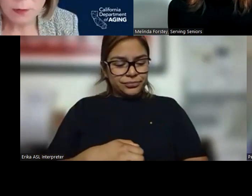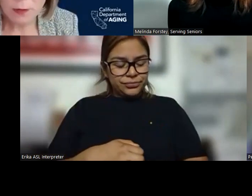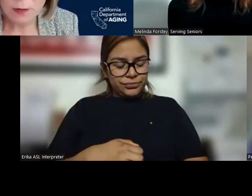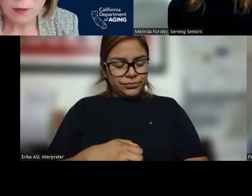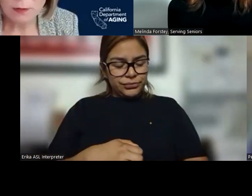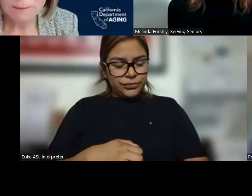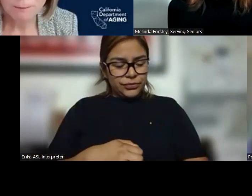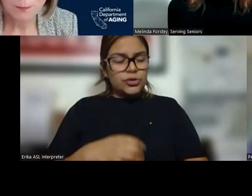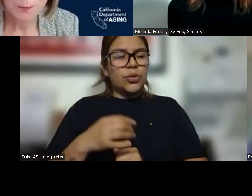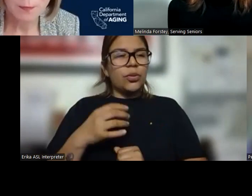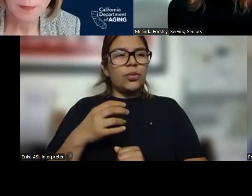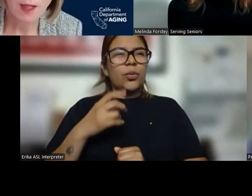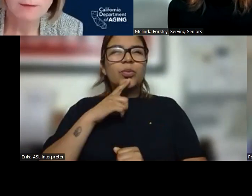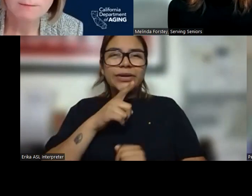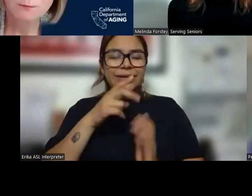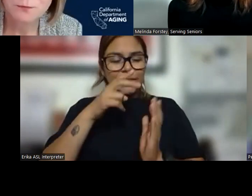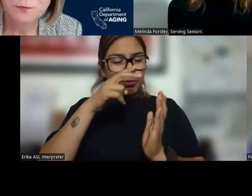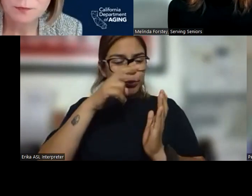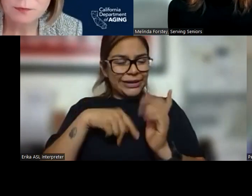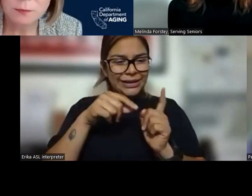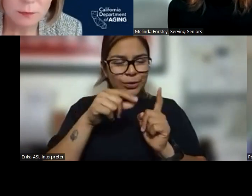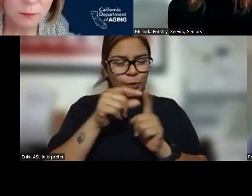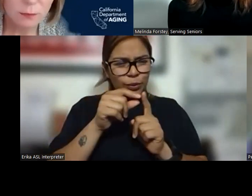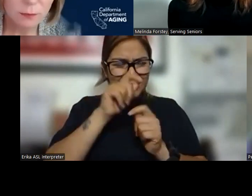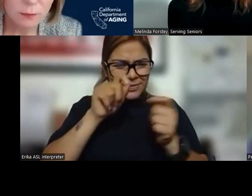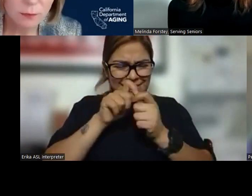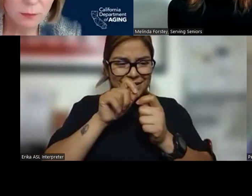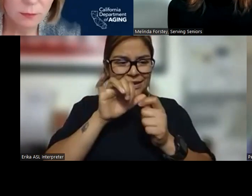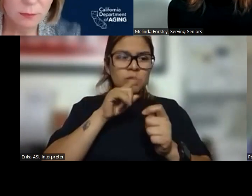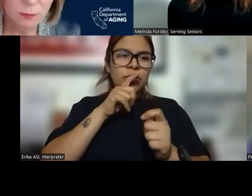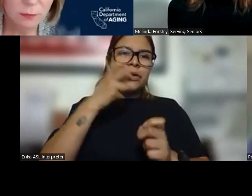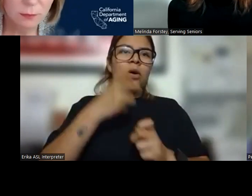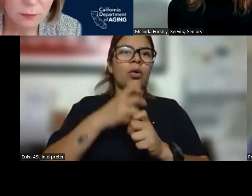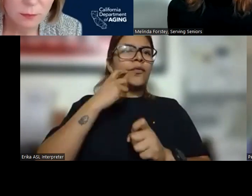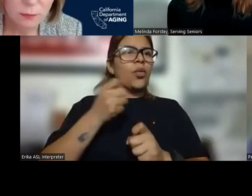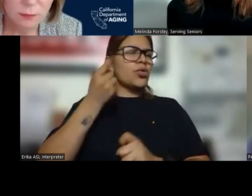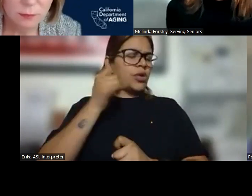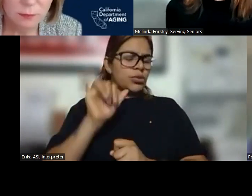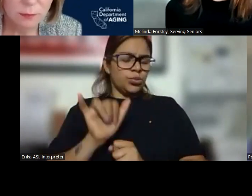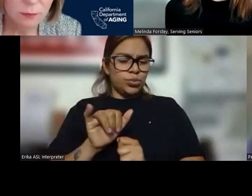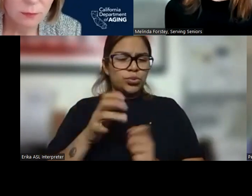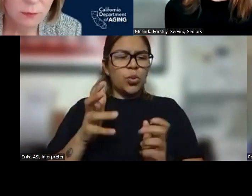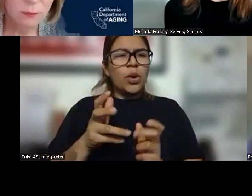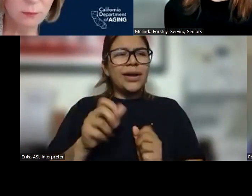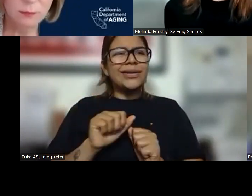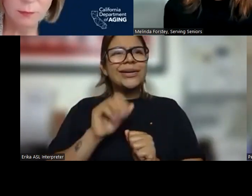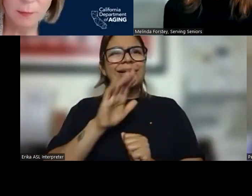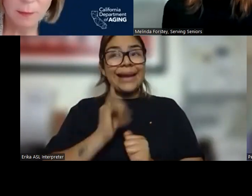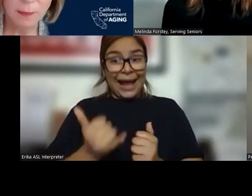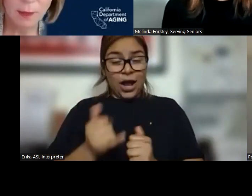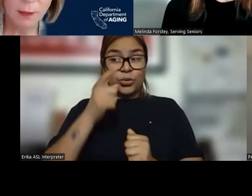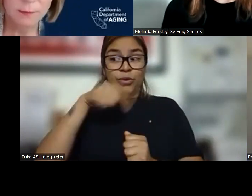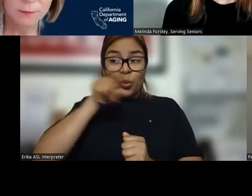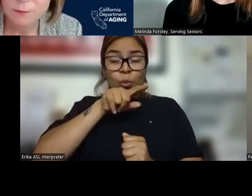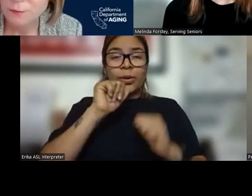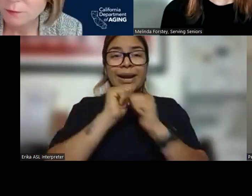to understand. I'm wondering what your two agencies are doing to help people navigate